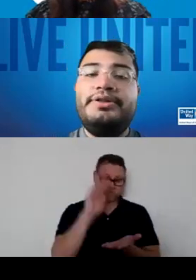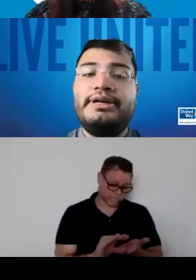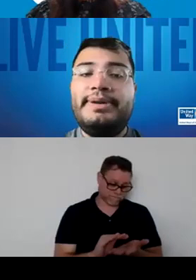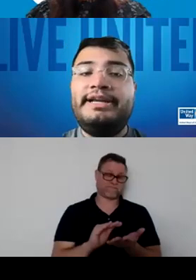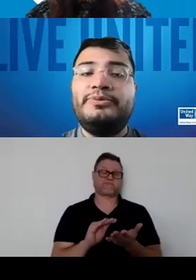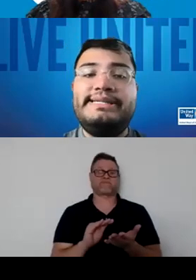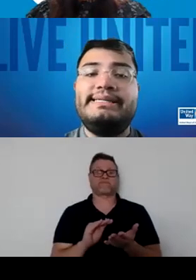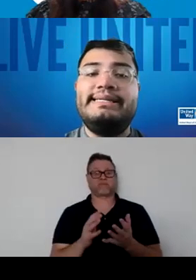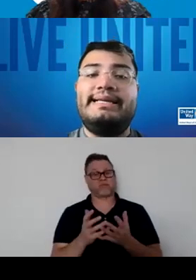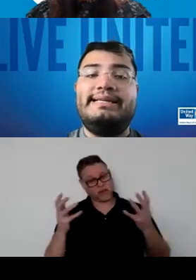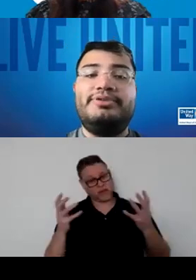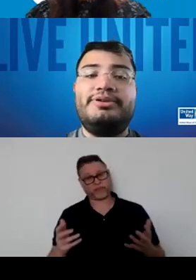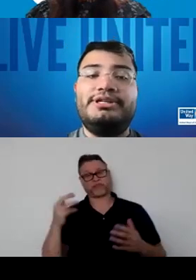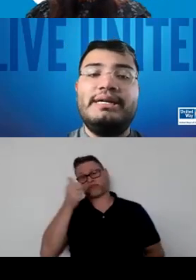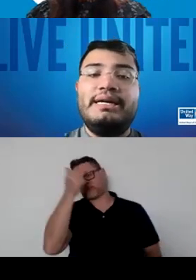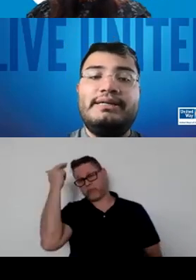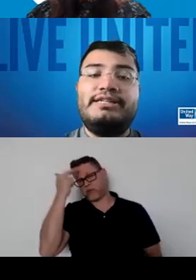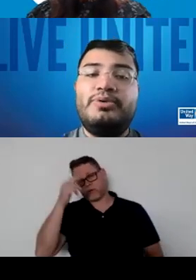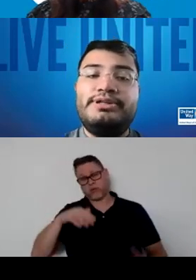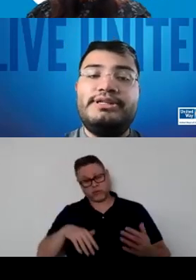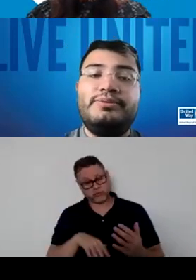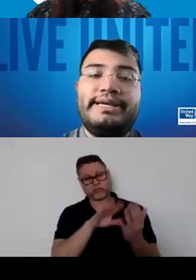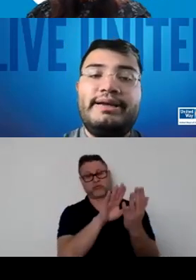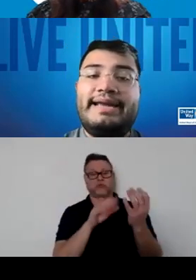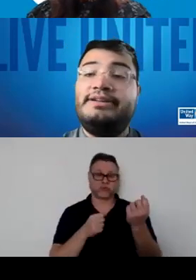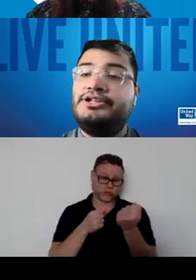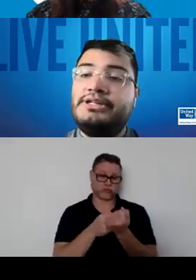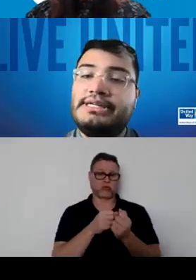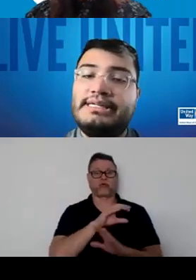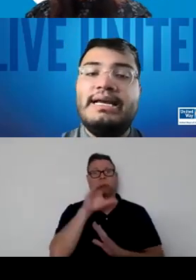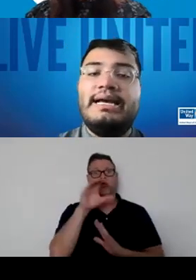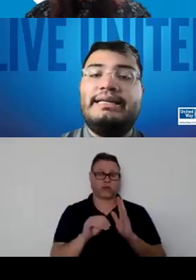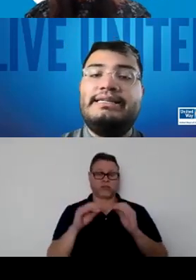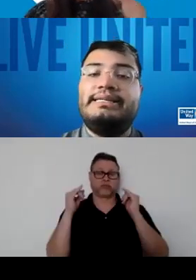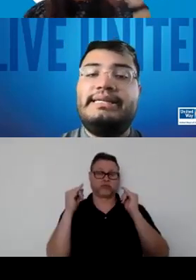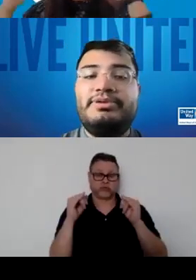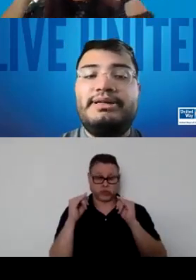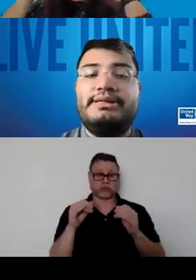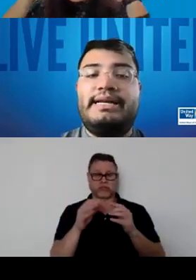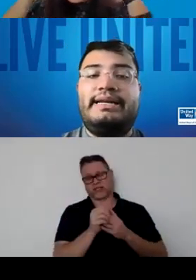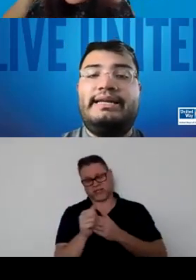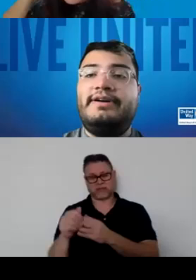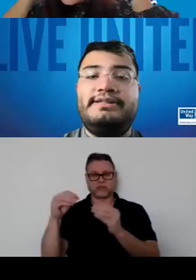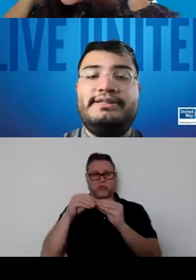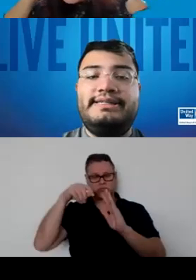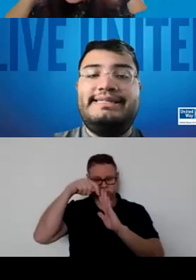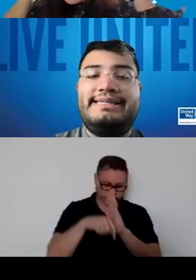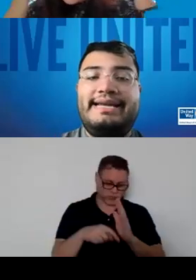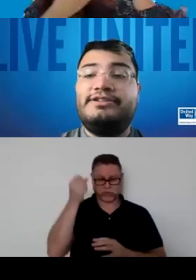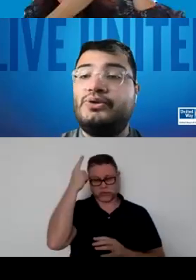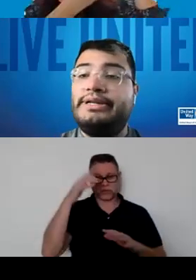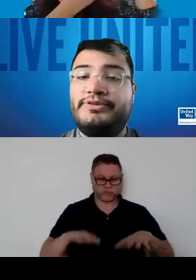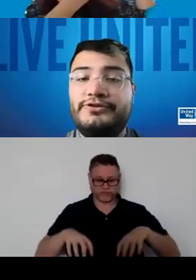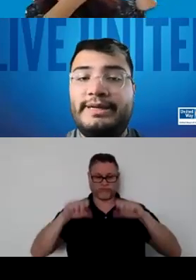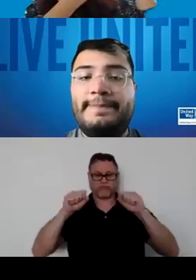Now, another compelling reason is that this approach supports curricula and instruction that leads to deeper understanding and fosters a